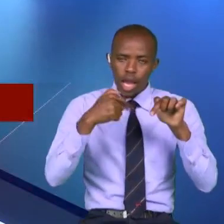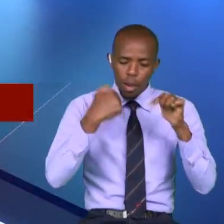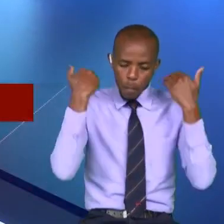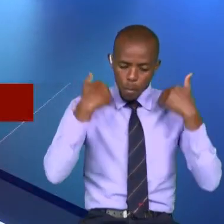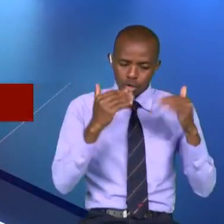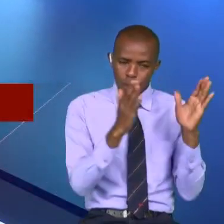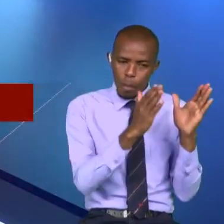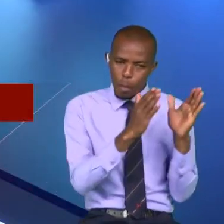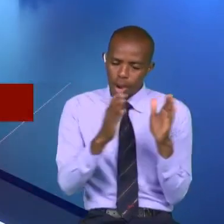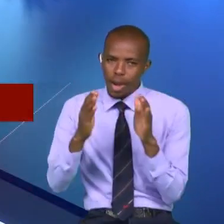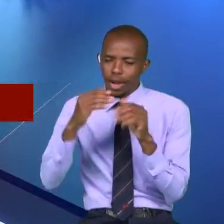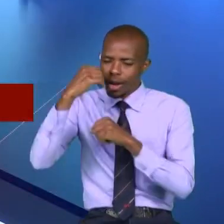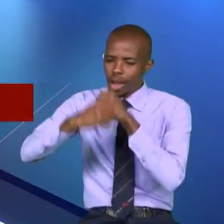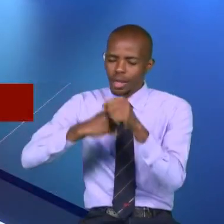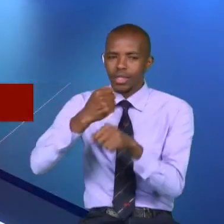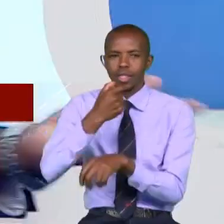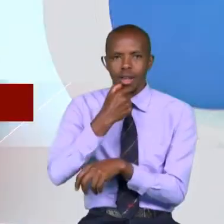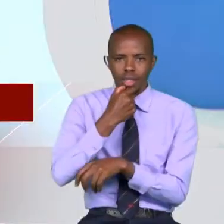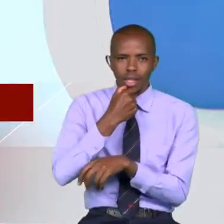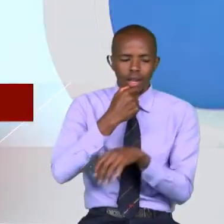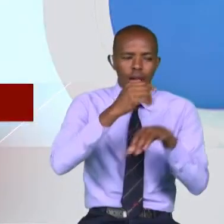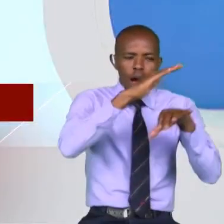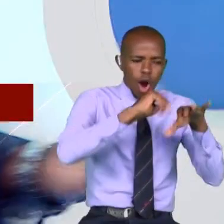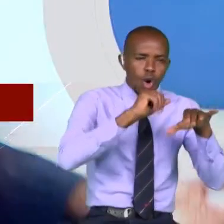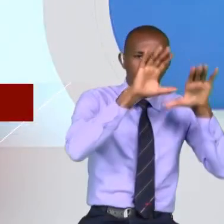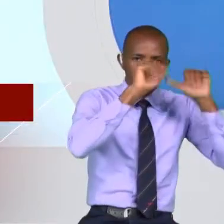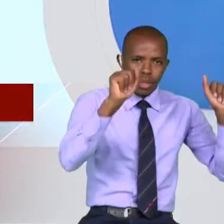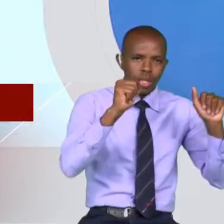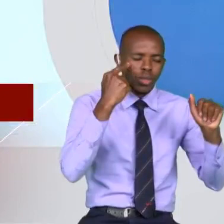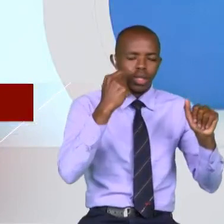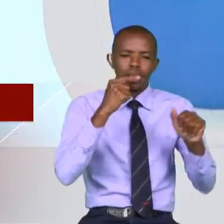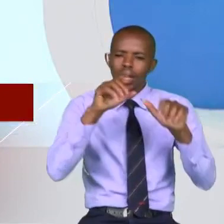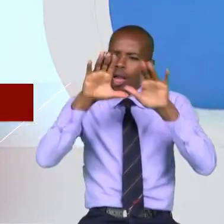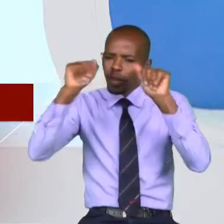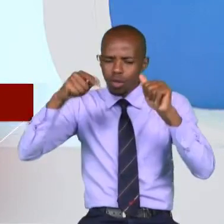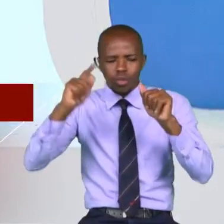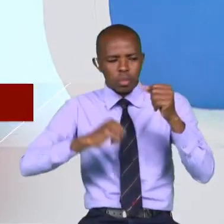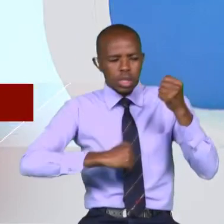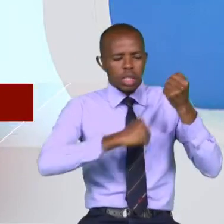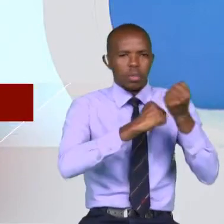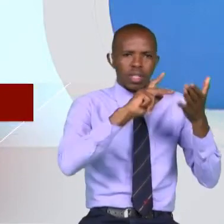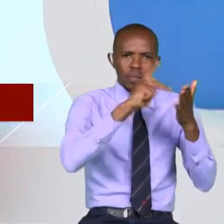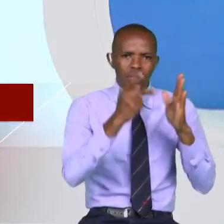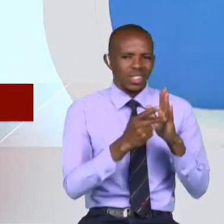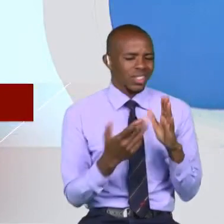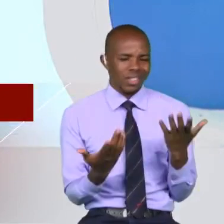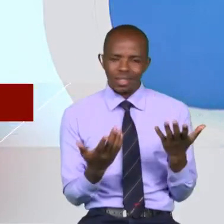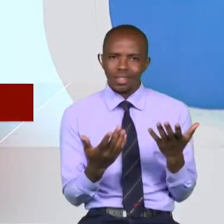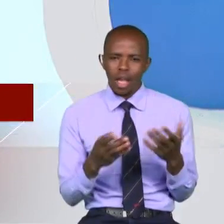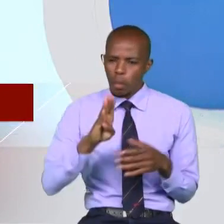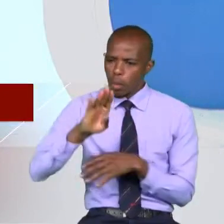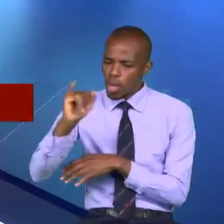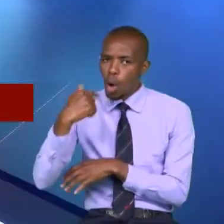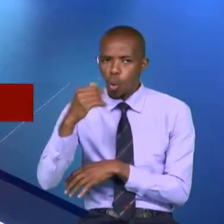If today I organize something, an event in Nyanza, and I call the president, then you'll say the president is the one behind the project. BBI belongs